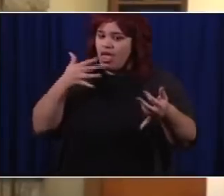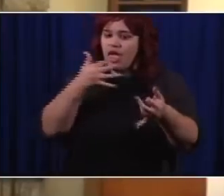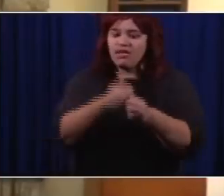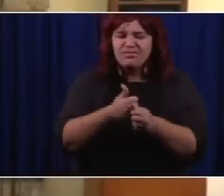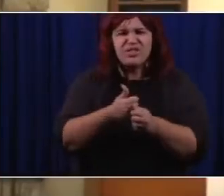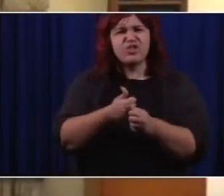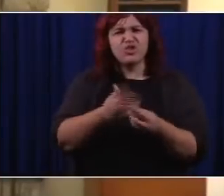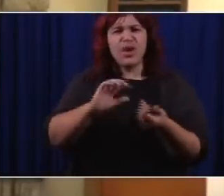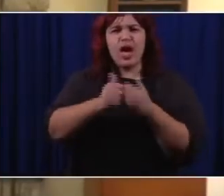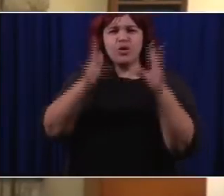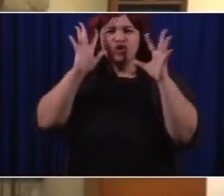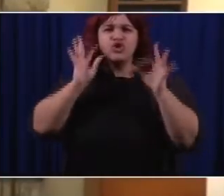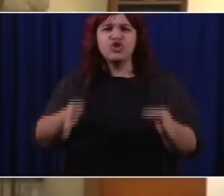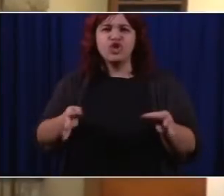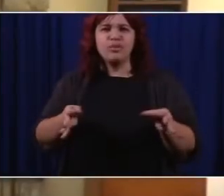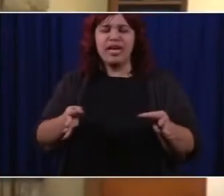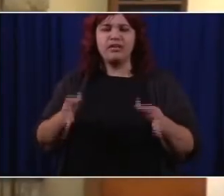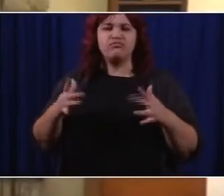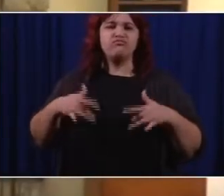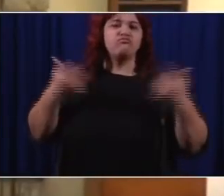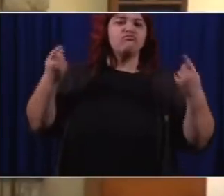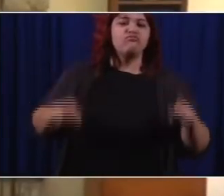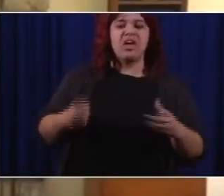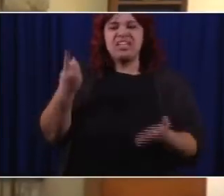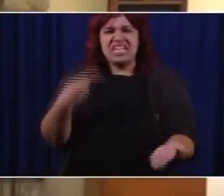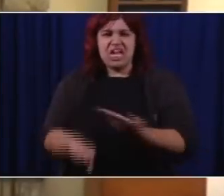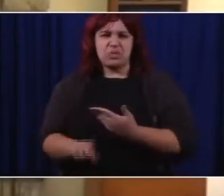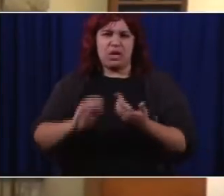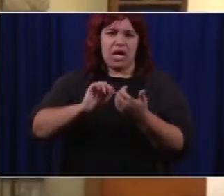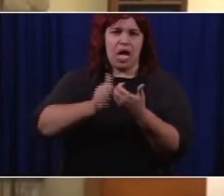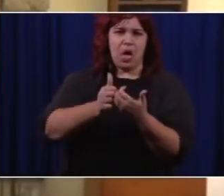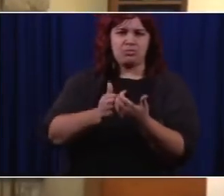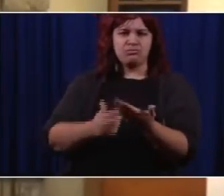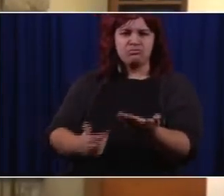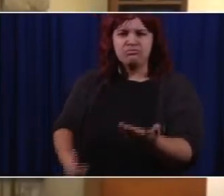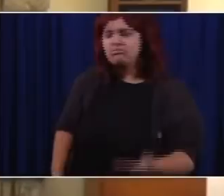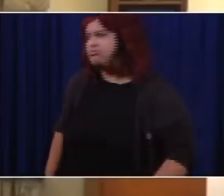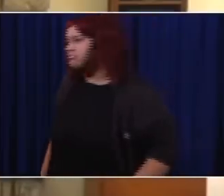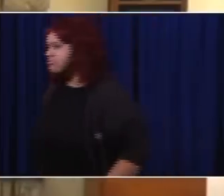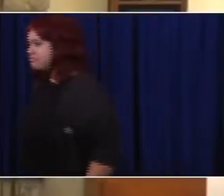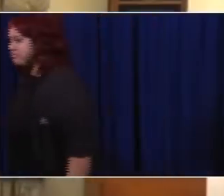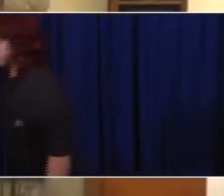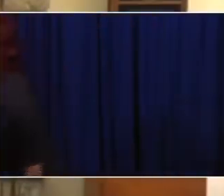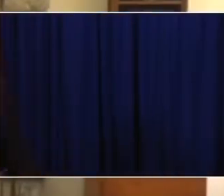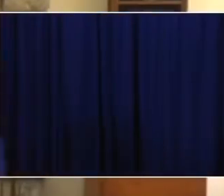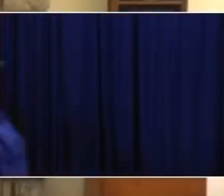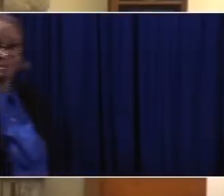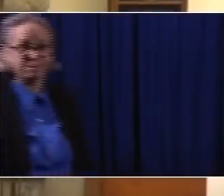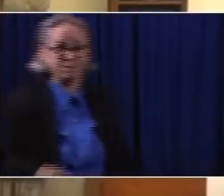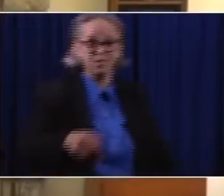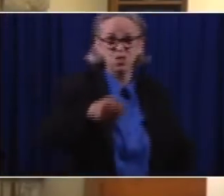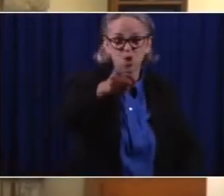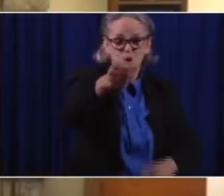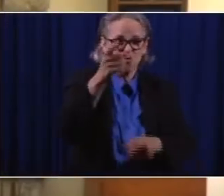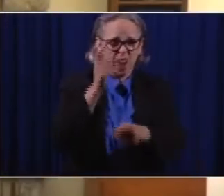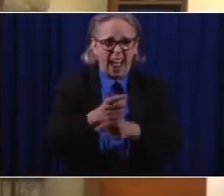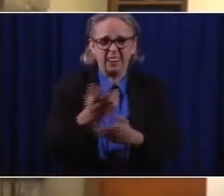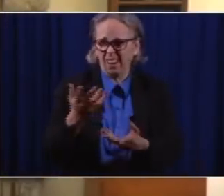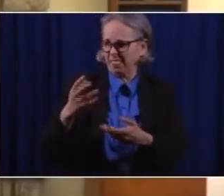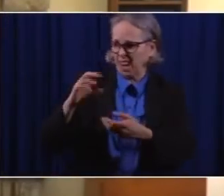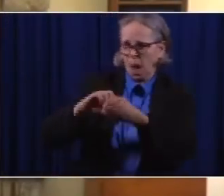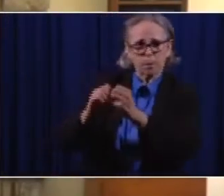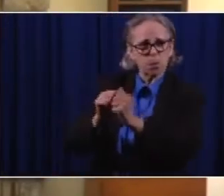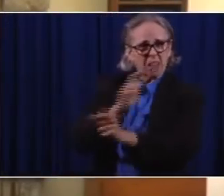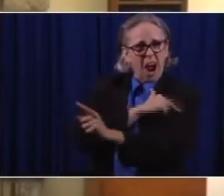Well, you're right. These things lag. There's absolutely no doubt about that. And frankly, I